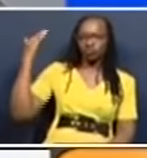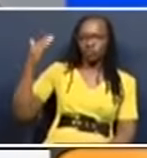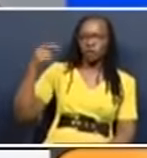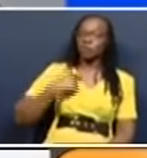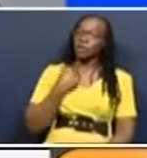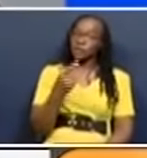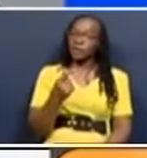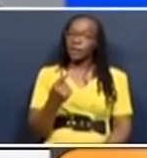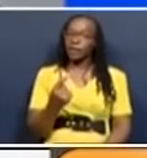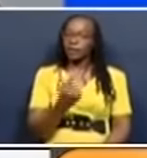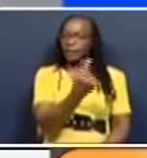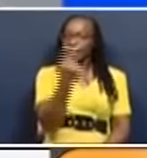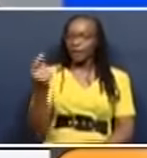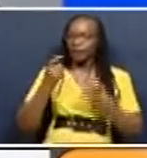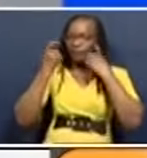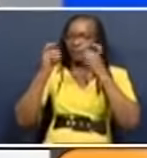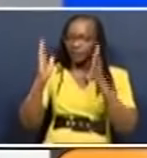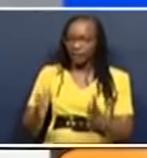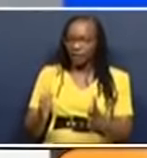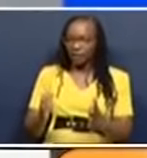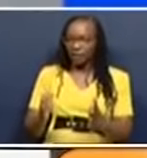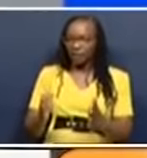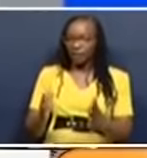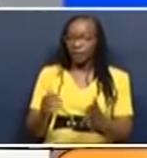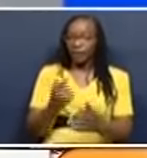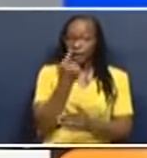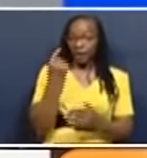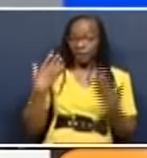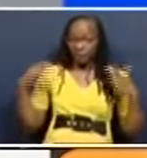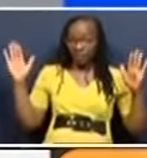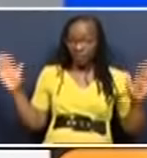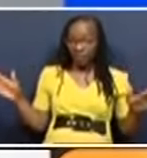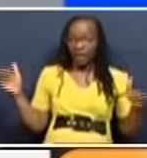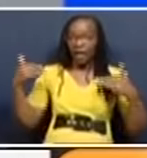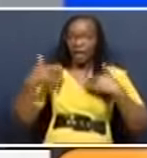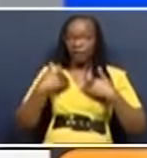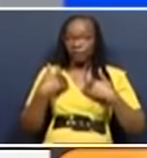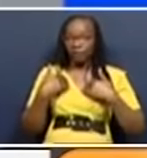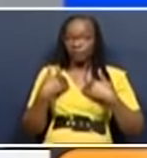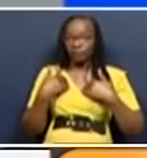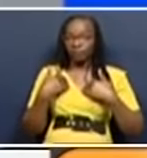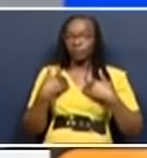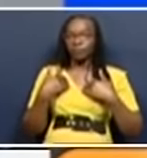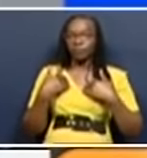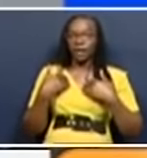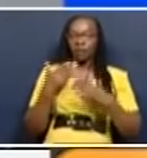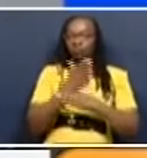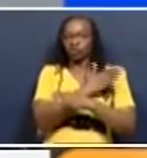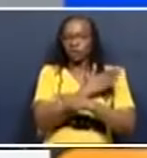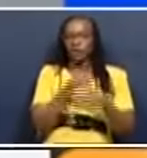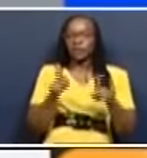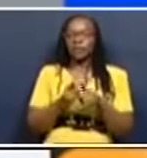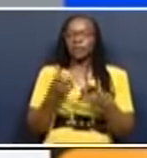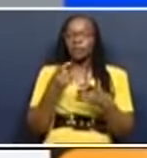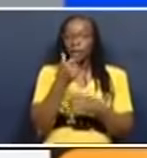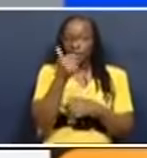every sinner, every saint has a past, and every sinner has a future. You see that? Mm-hmm. So